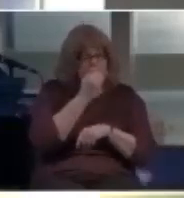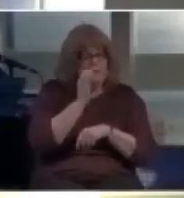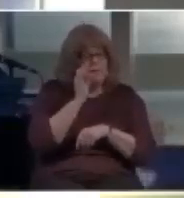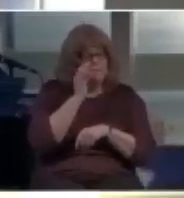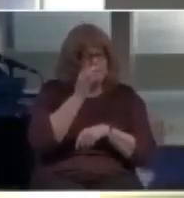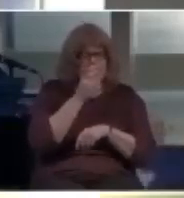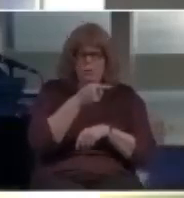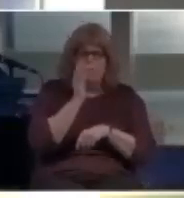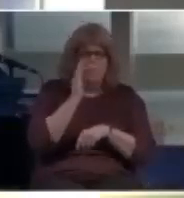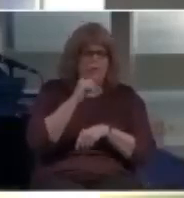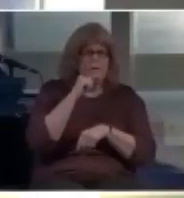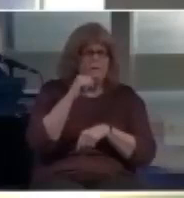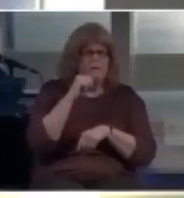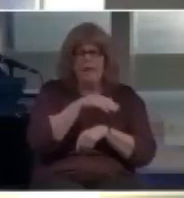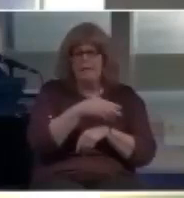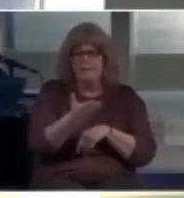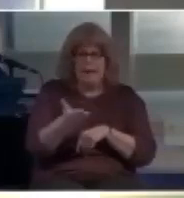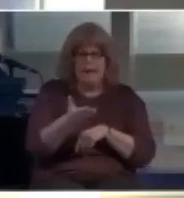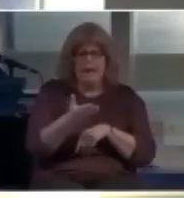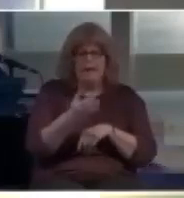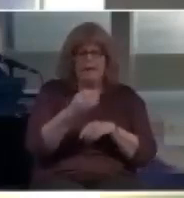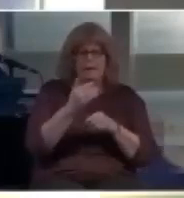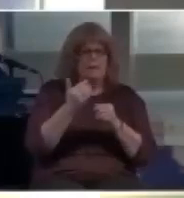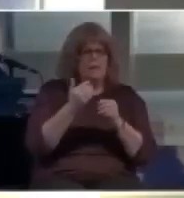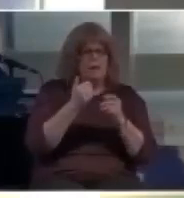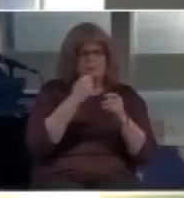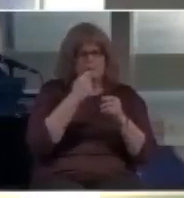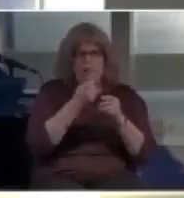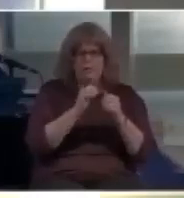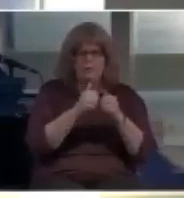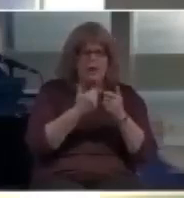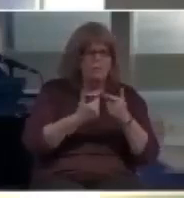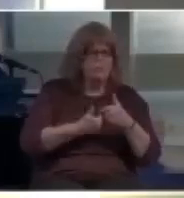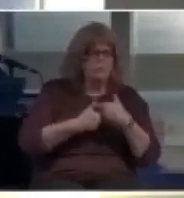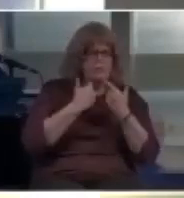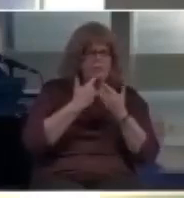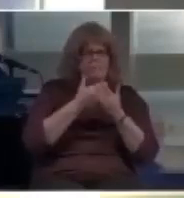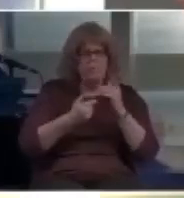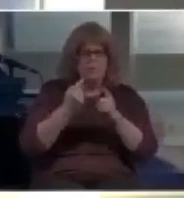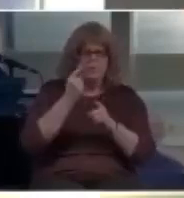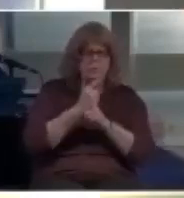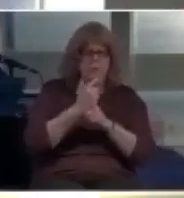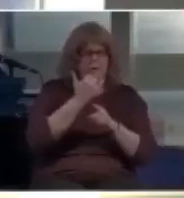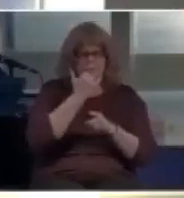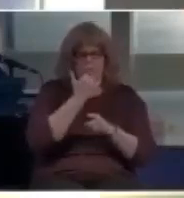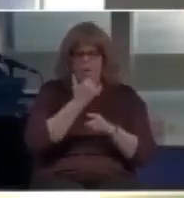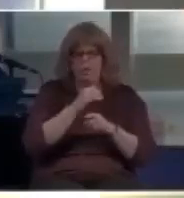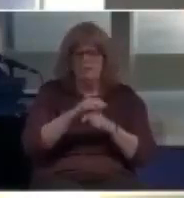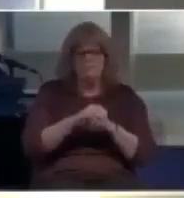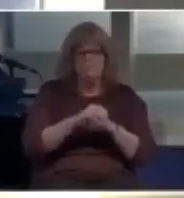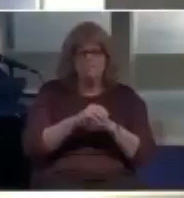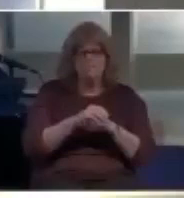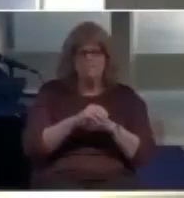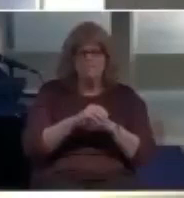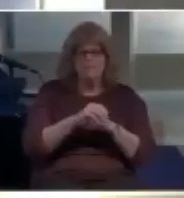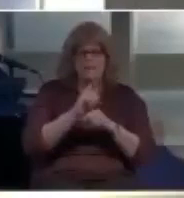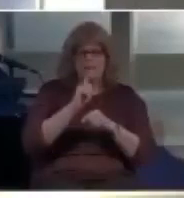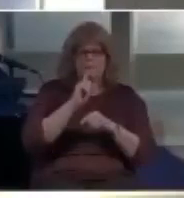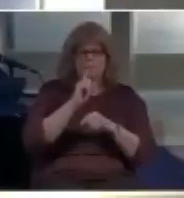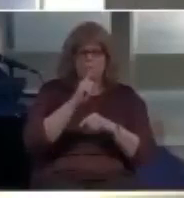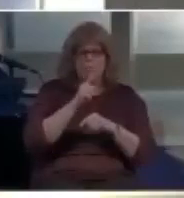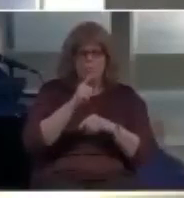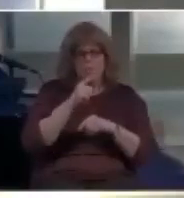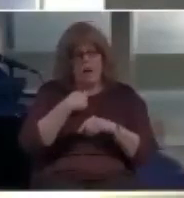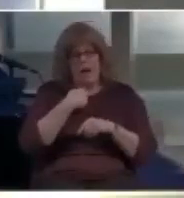everything I'm telling you about life and what's important and how to live life and what's right and what's wrong is true because